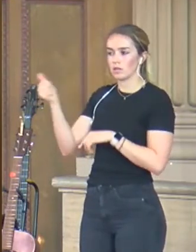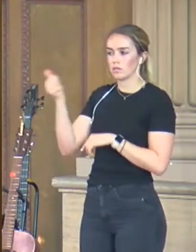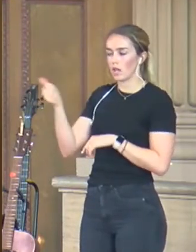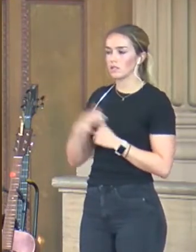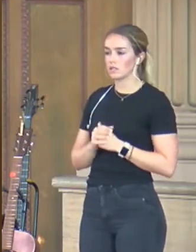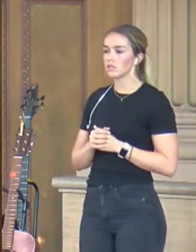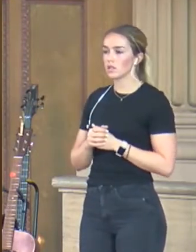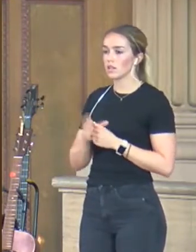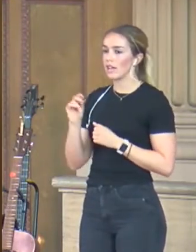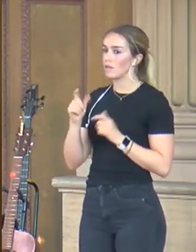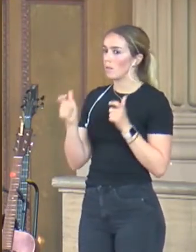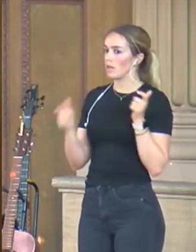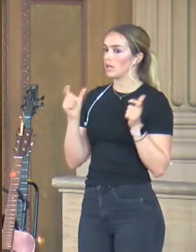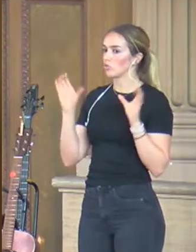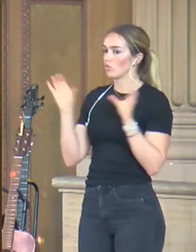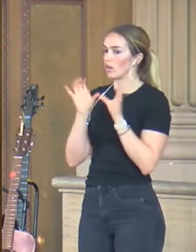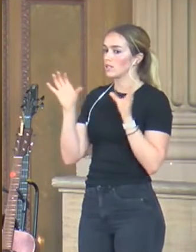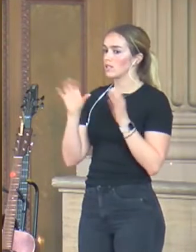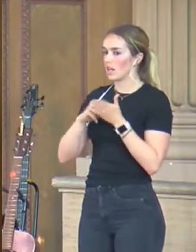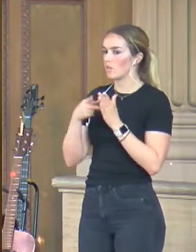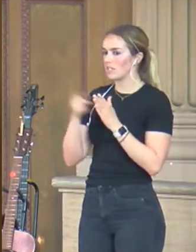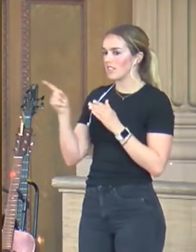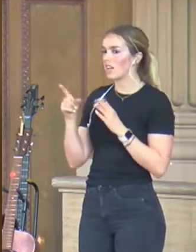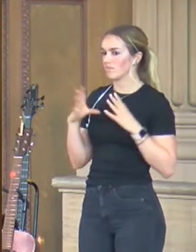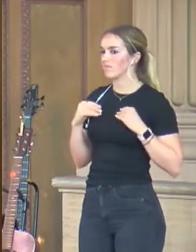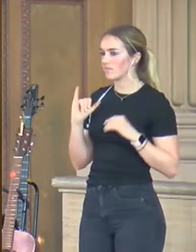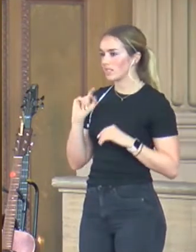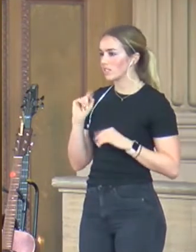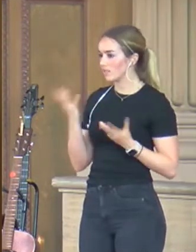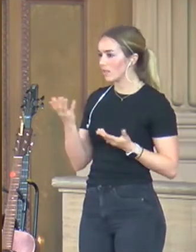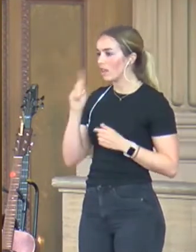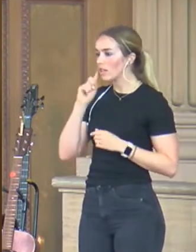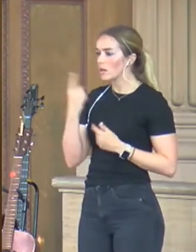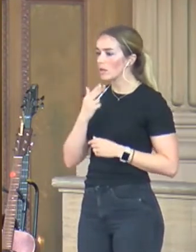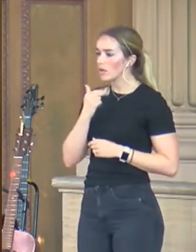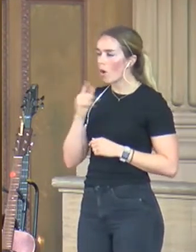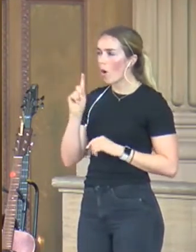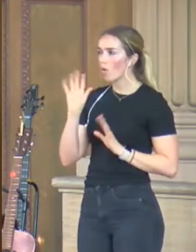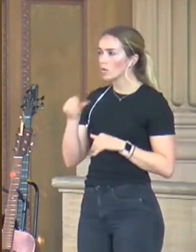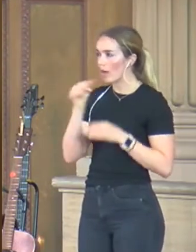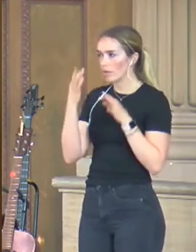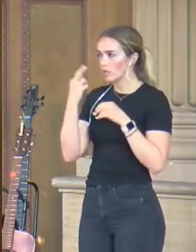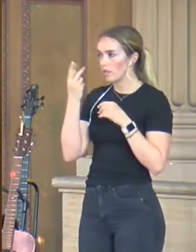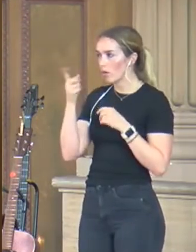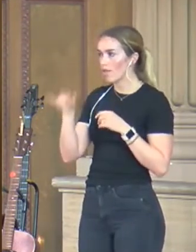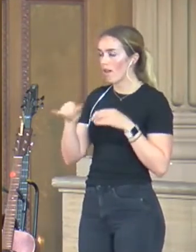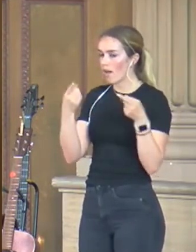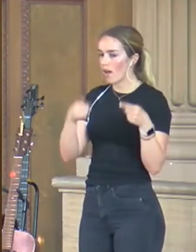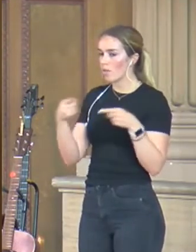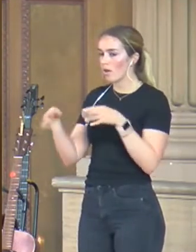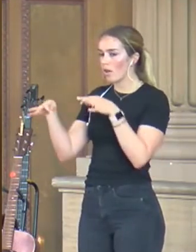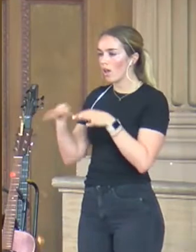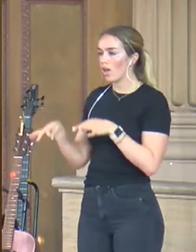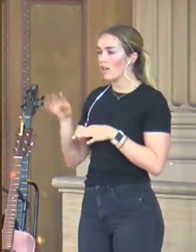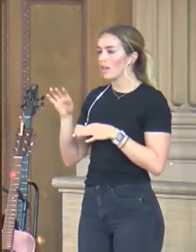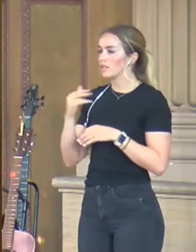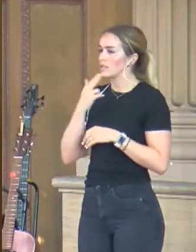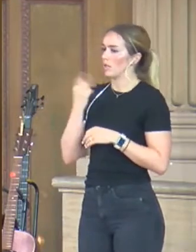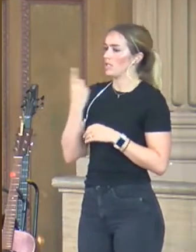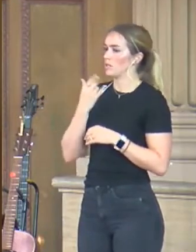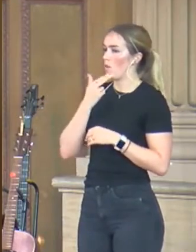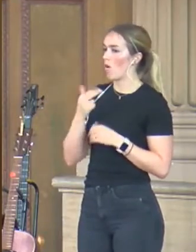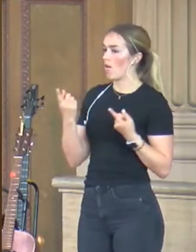Especially if it's a big crisis. Like, little things we can say, yeah, there may not be an explanation for that. We can kind of explain away the fender benders, but if somebody